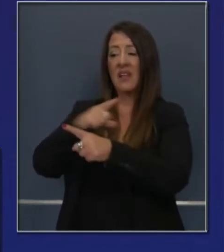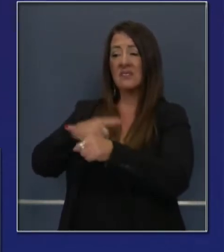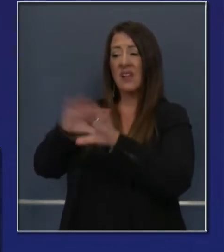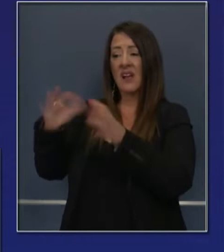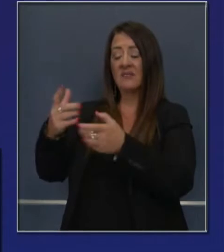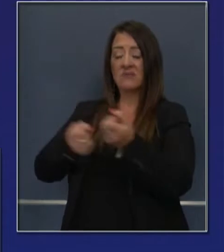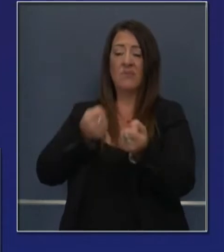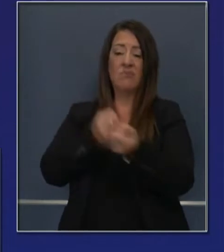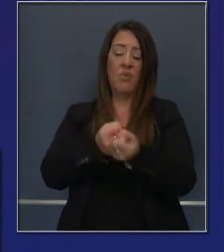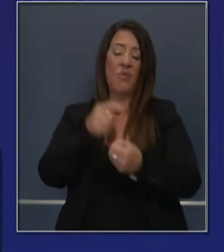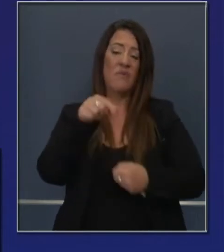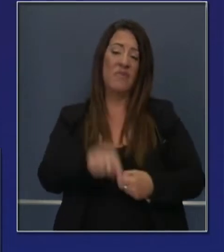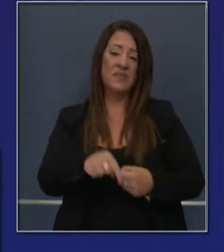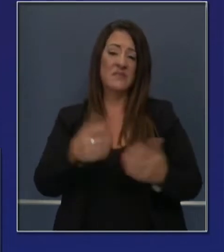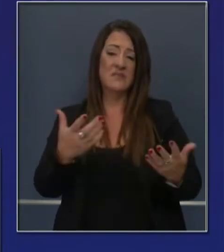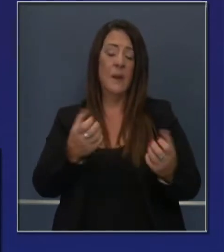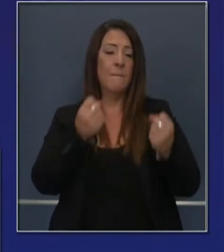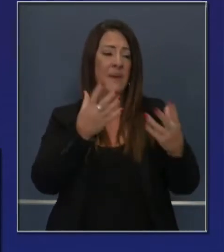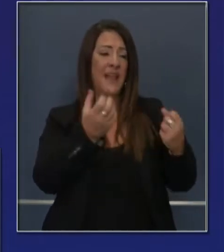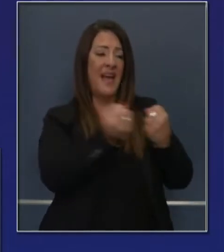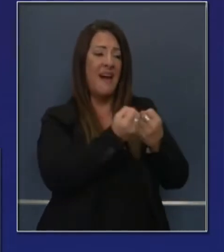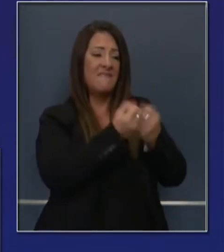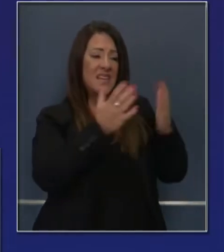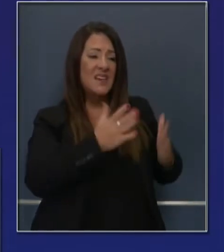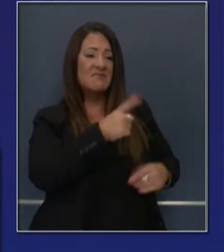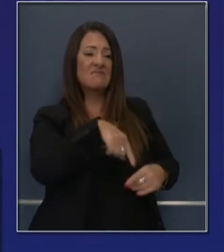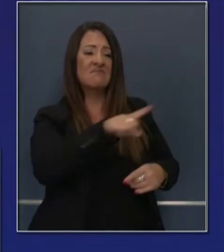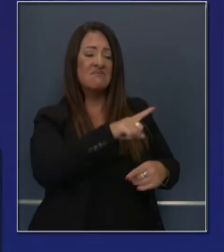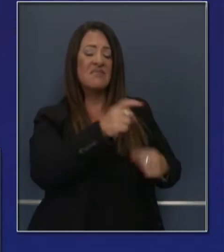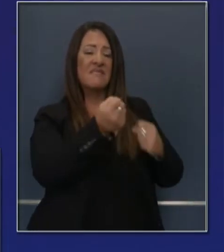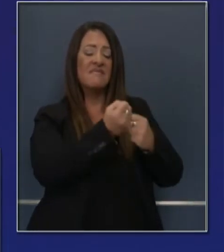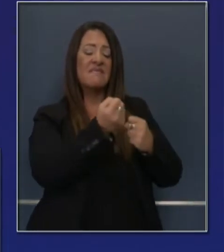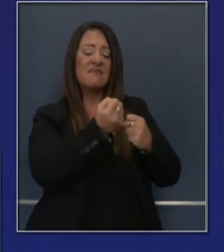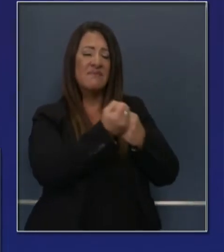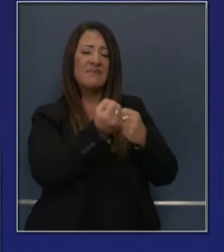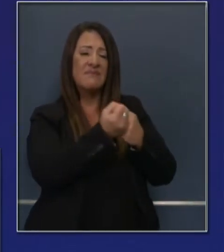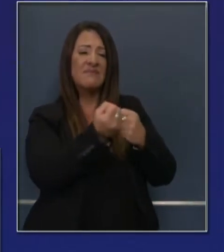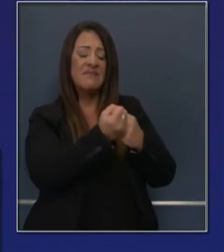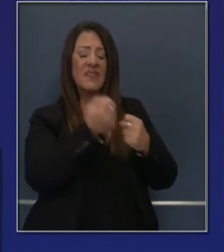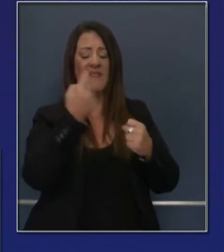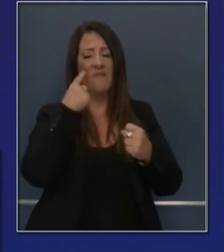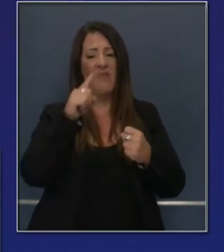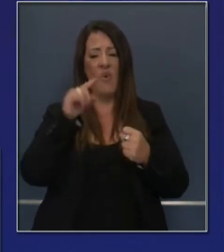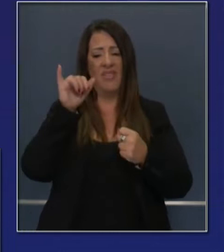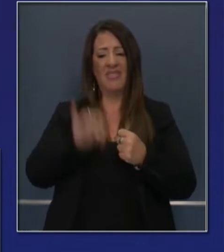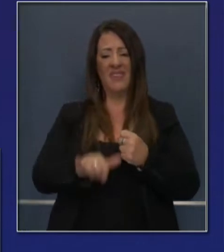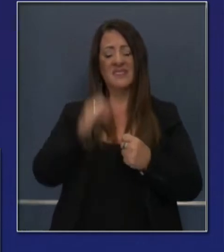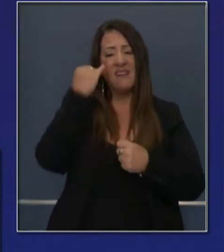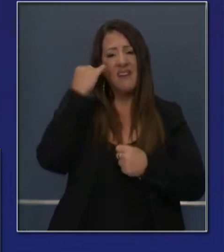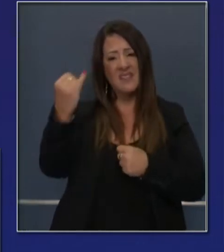supported by many in the advocacy community and many cities and counties, which I'll get to in a moment.